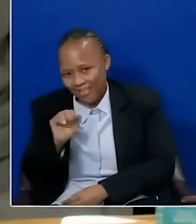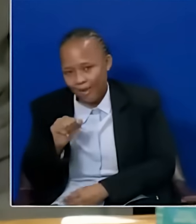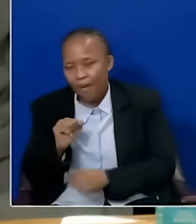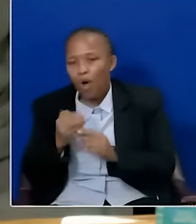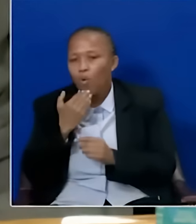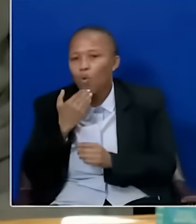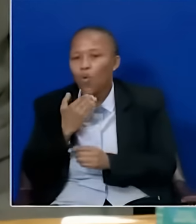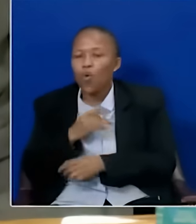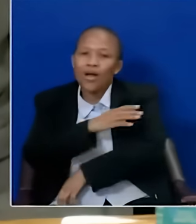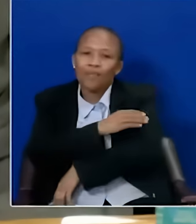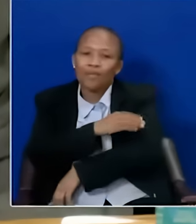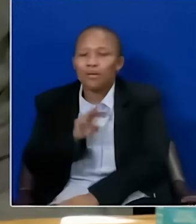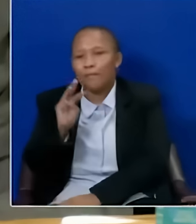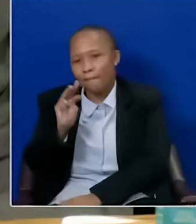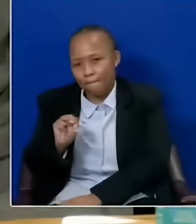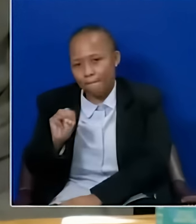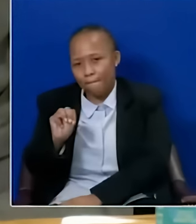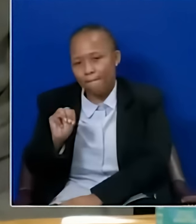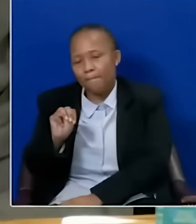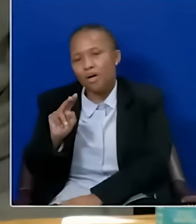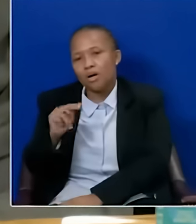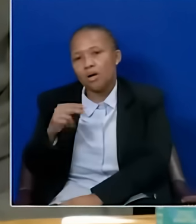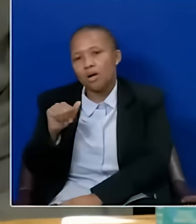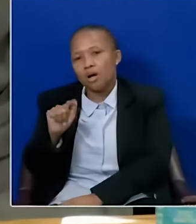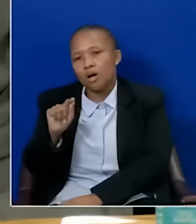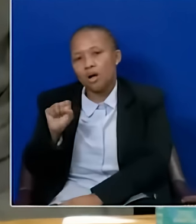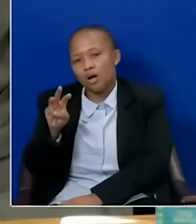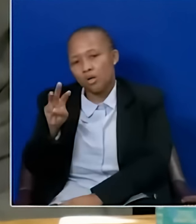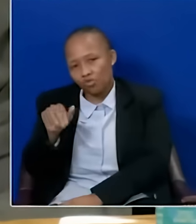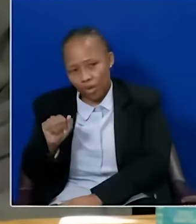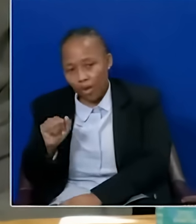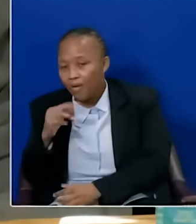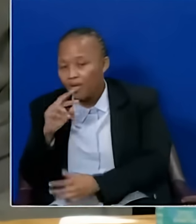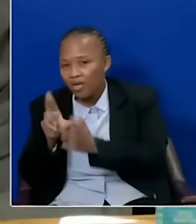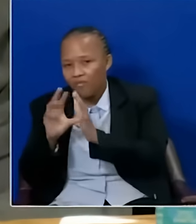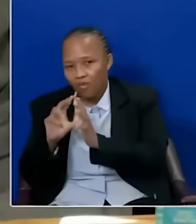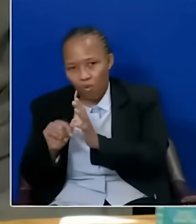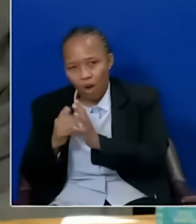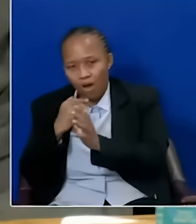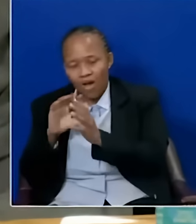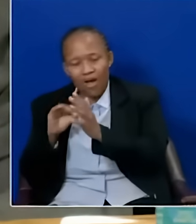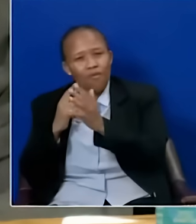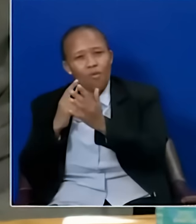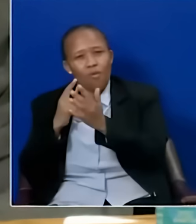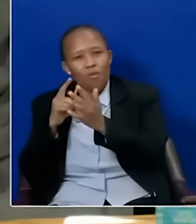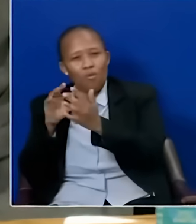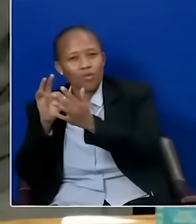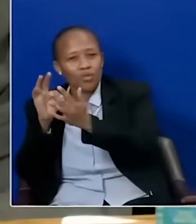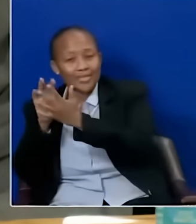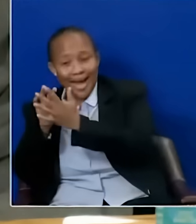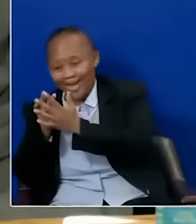actually did not sign off on this file, on this report. The reviewer was asked to sign off and circled